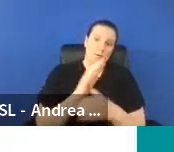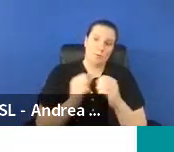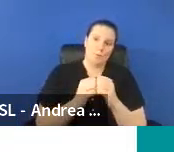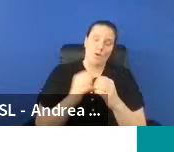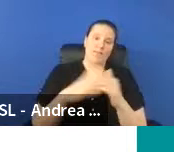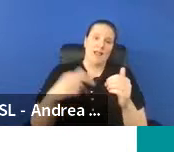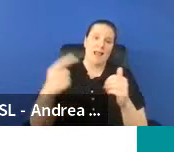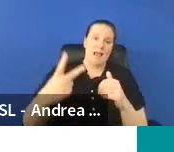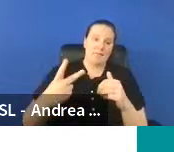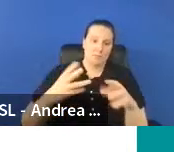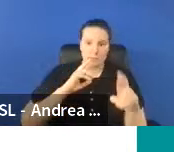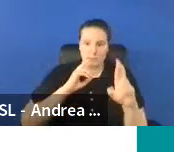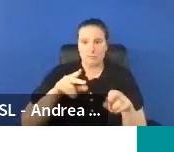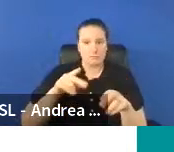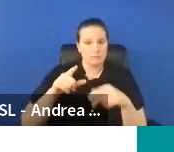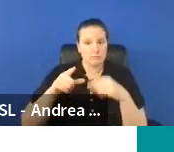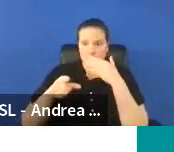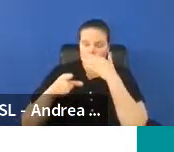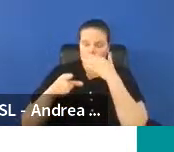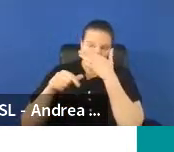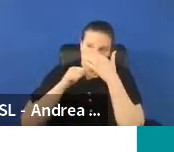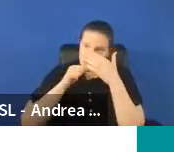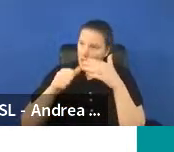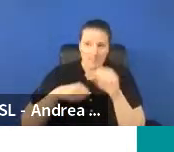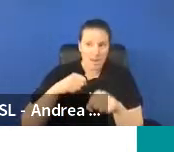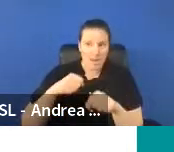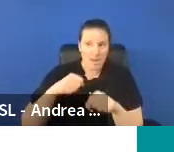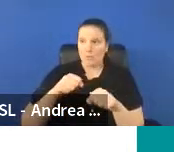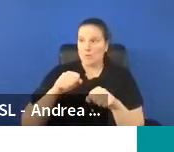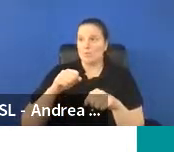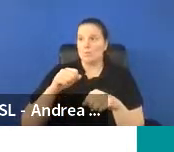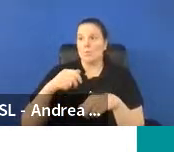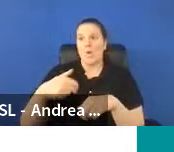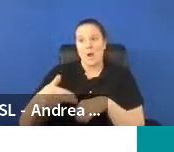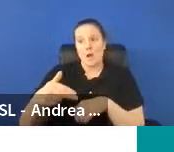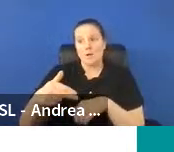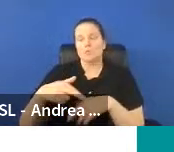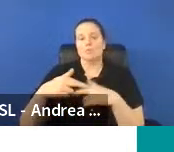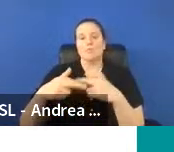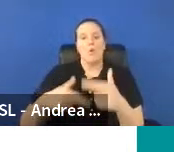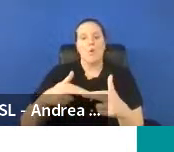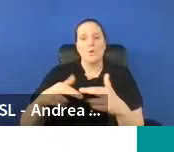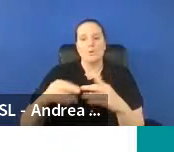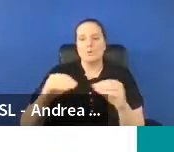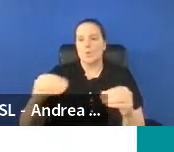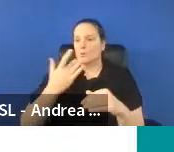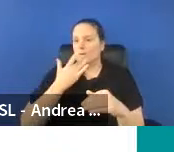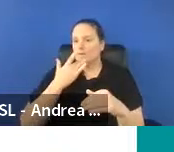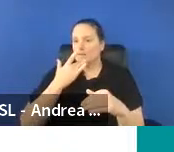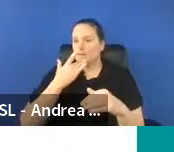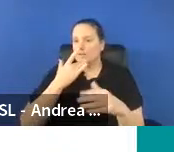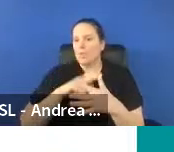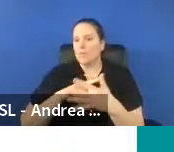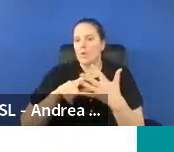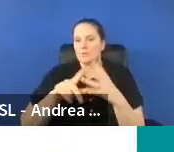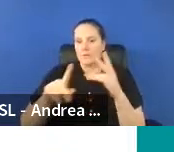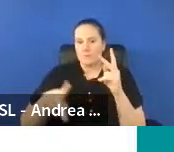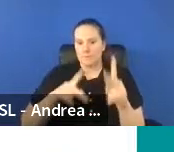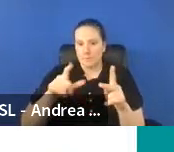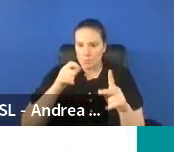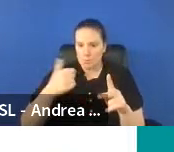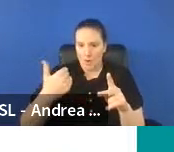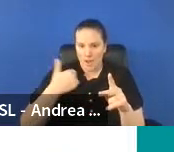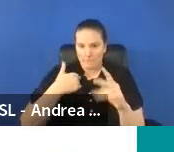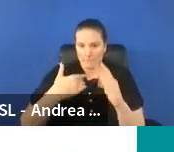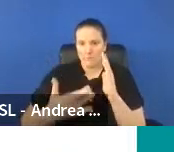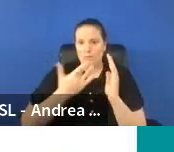respondents reported that they do not bike, walk, or roll across the bridge and didn't have any preferences. But of those who did have a preference,